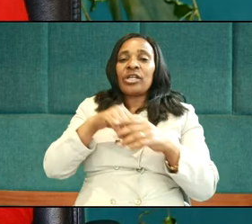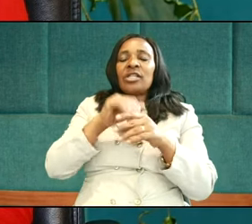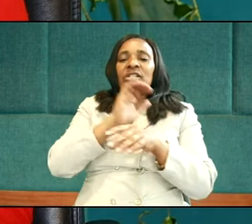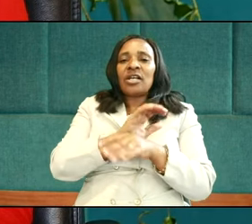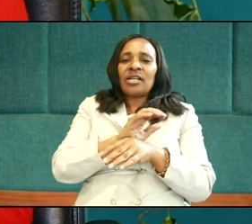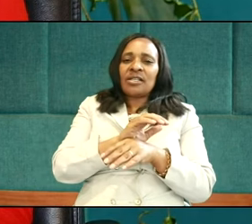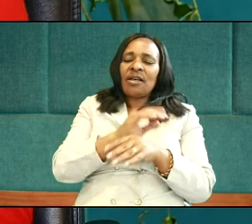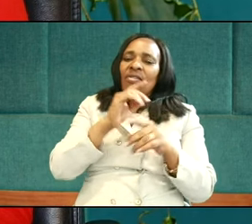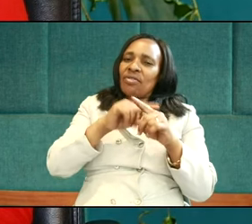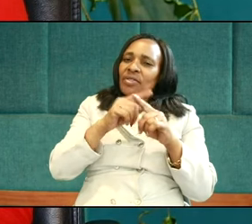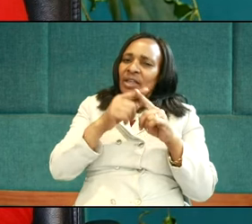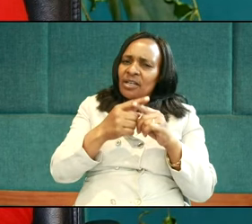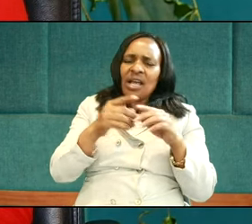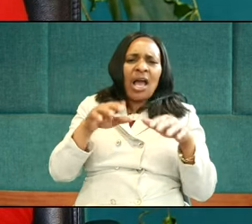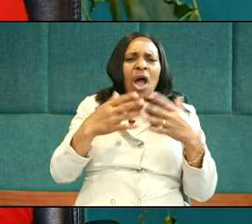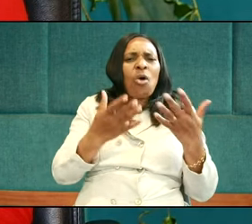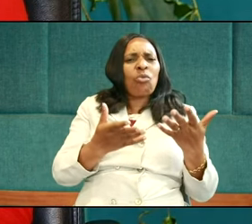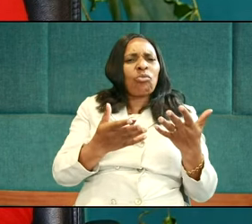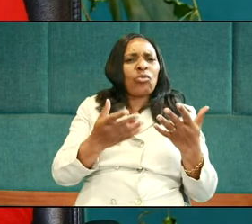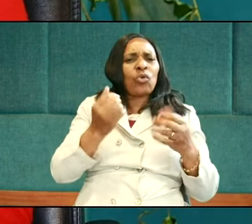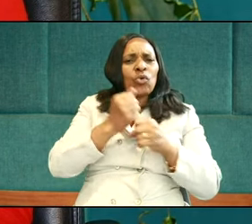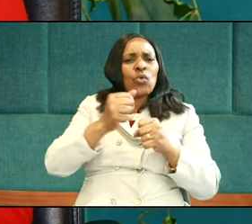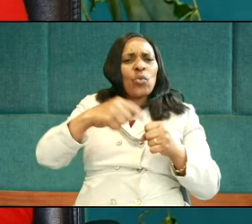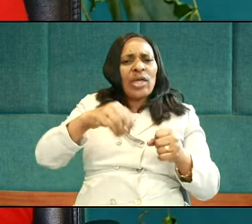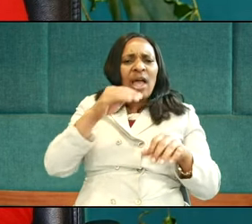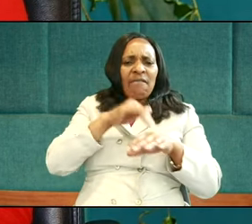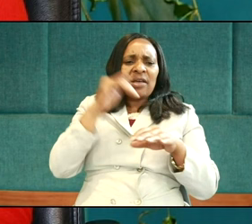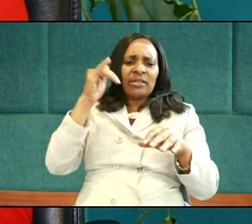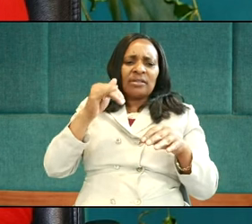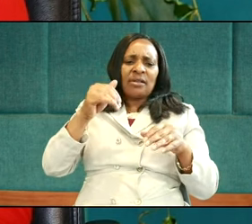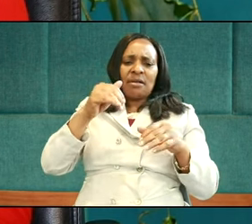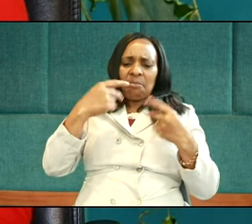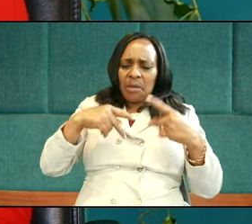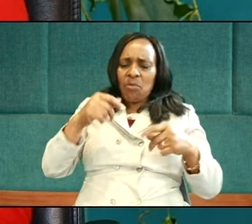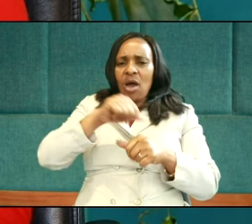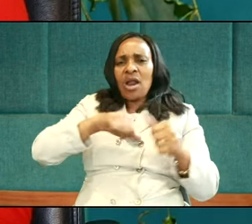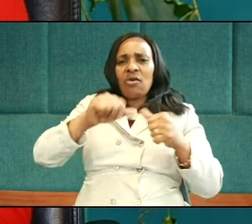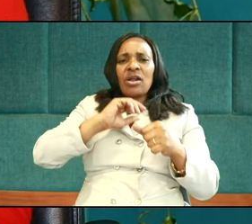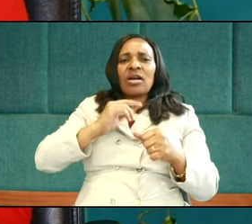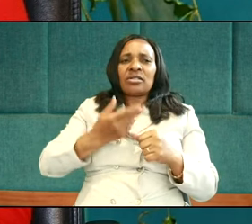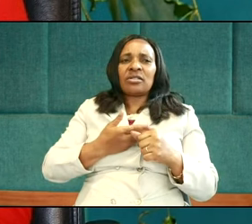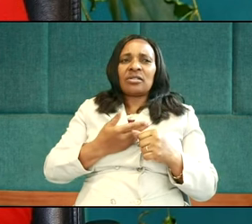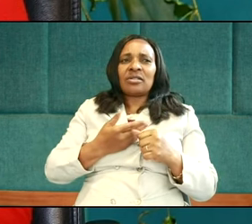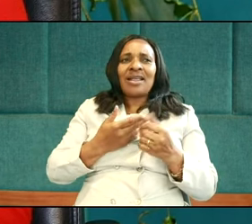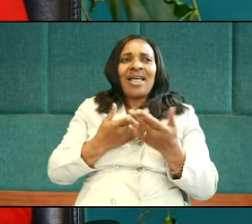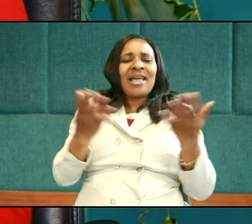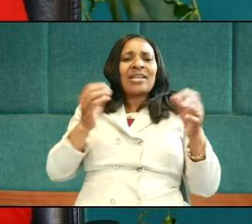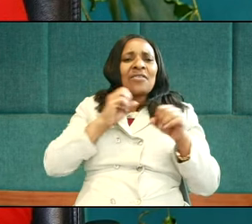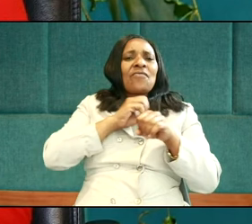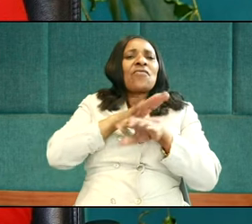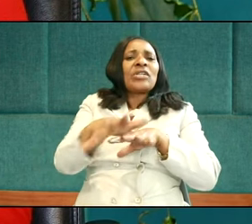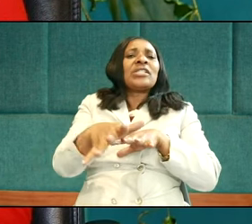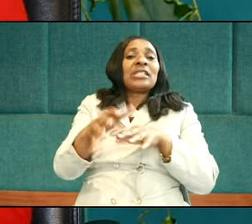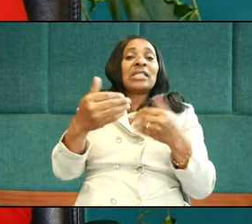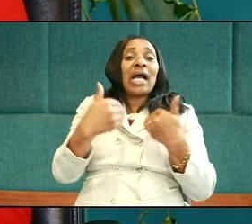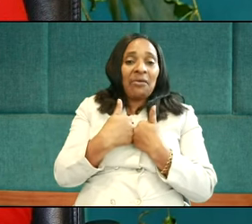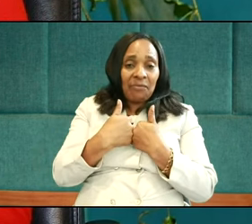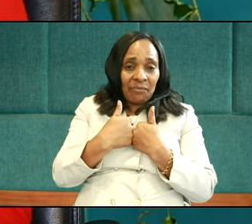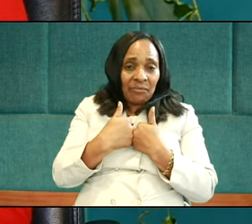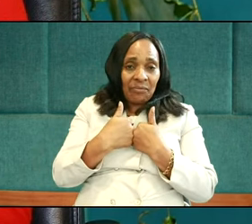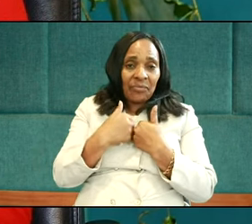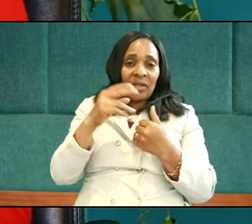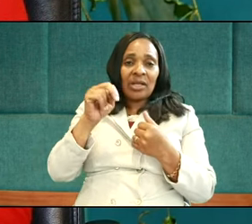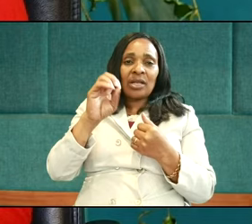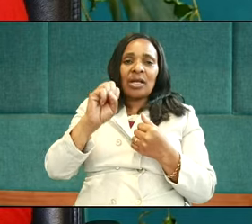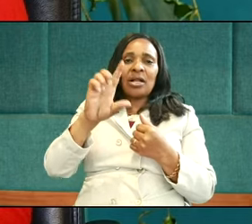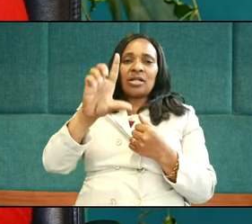church, then how do we affect the people around us? Is there any influence that we have, Nelson?